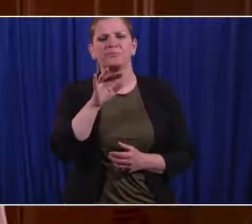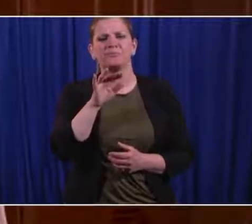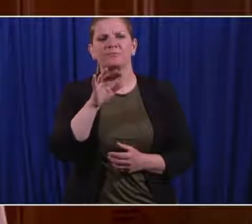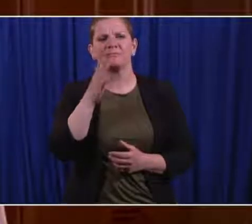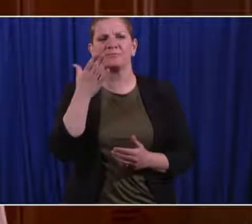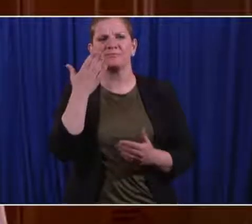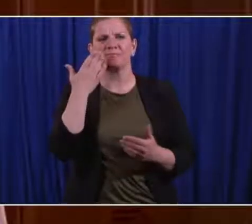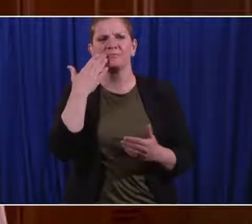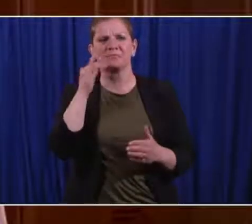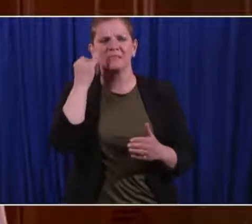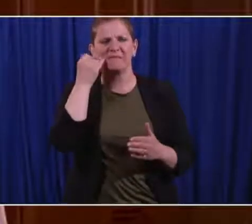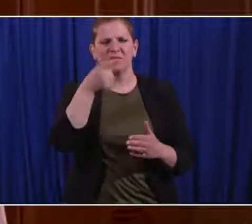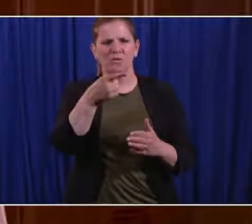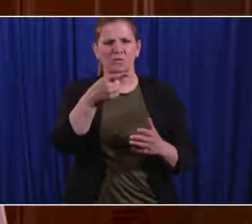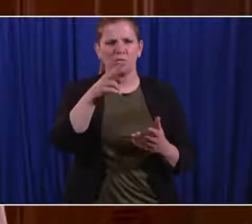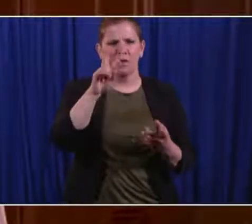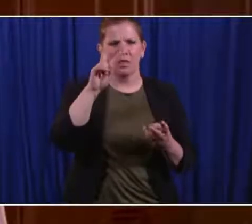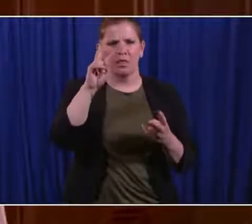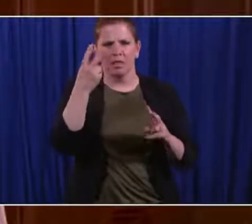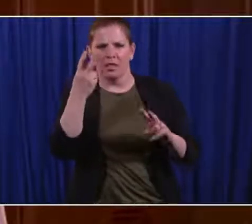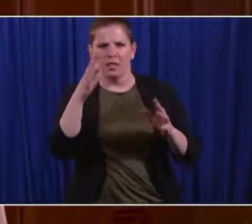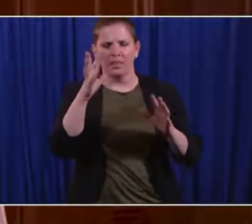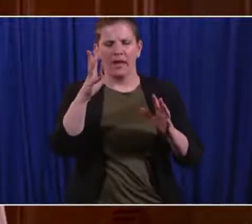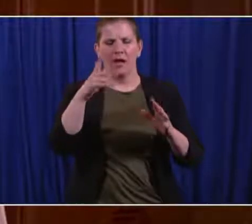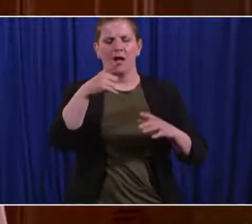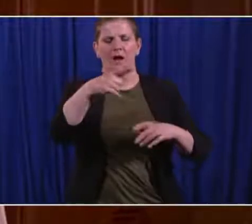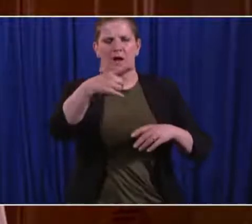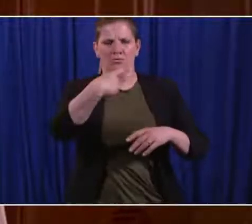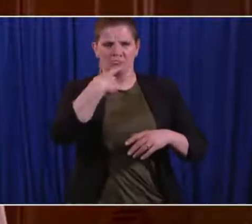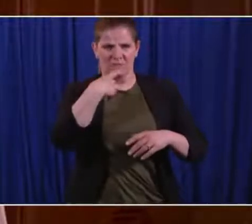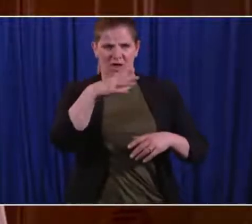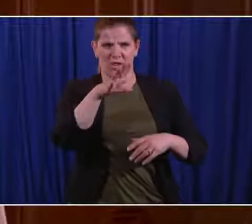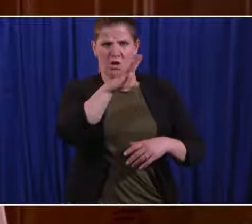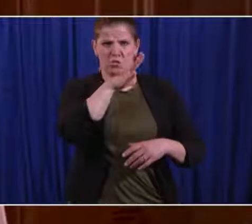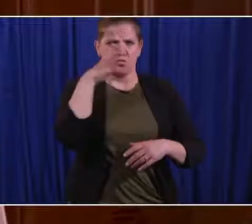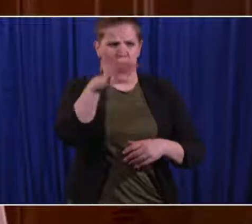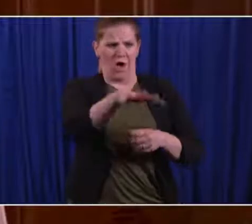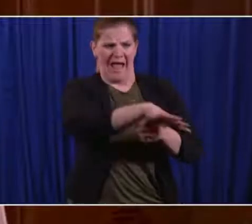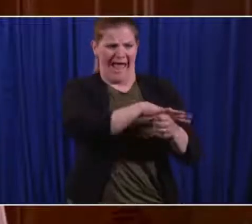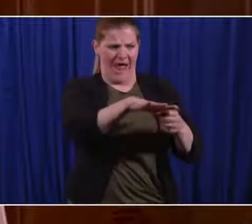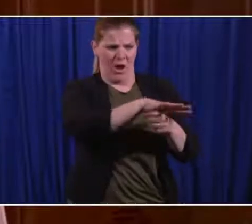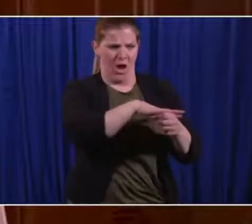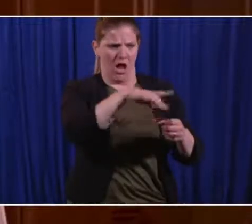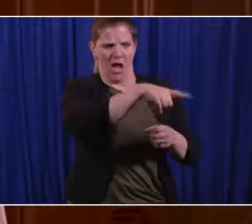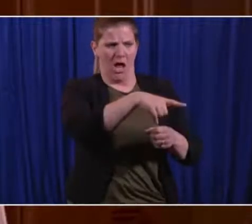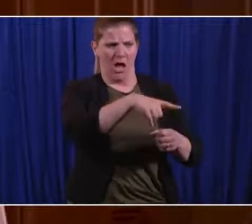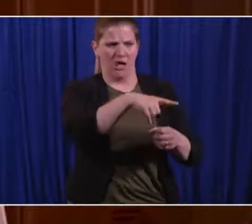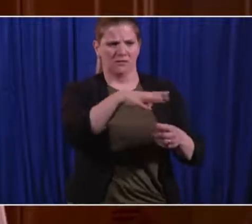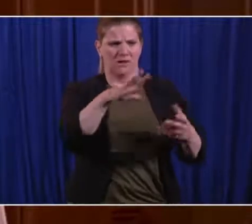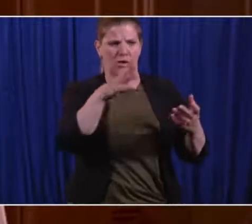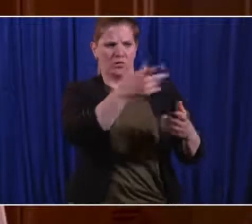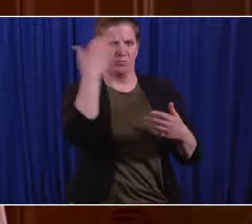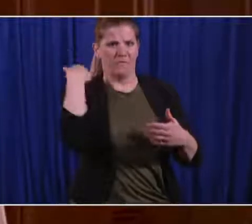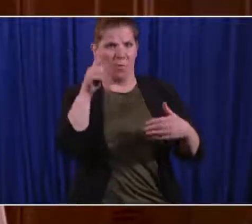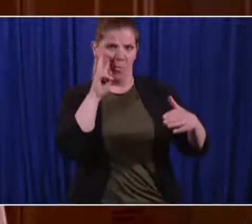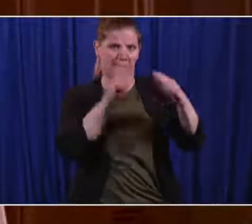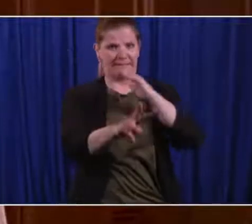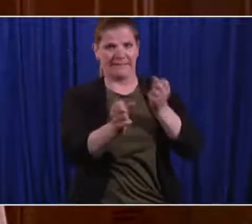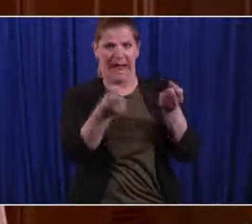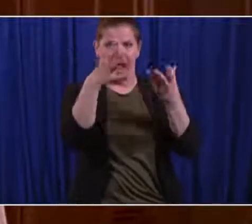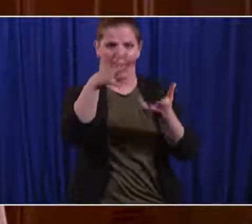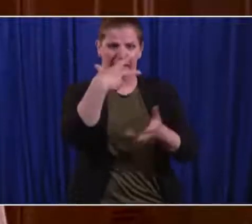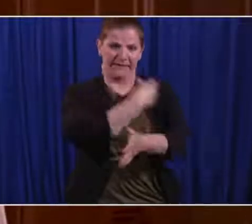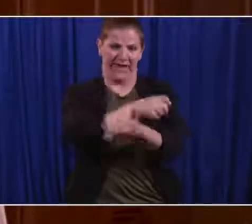the demand for vaccine in rural areas, which your decision today shows, why not adjust the amounts of vaccine going